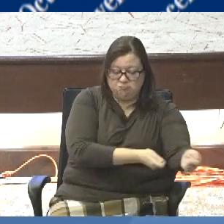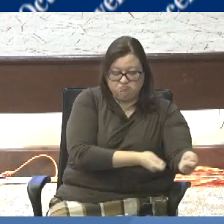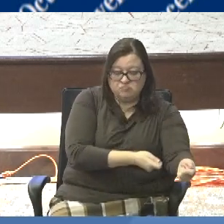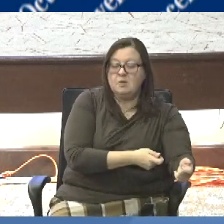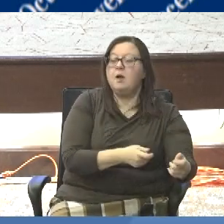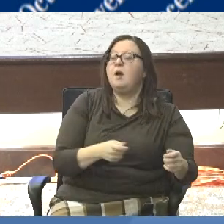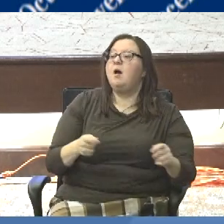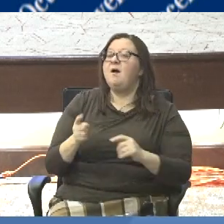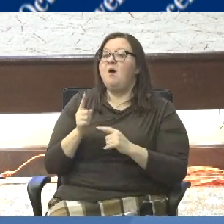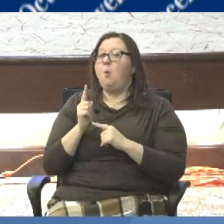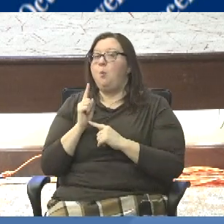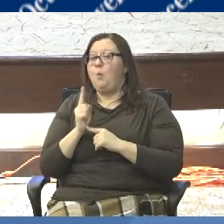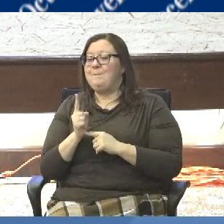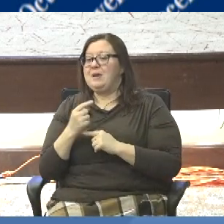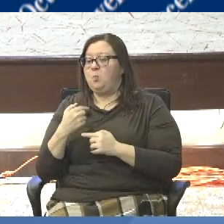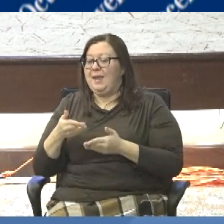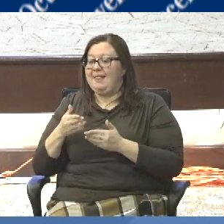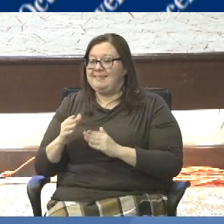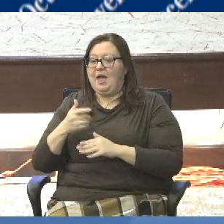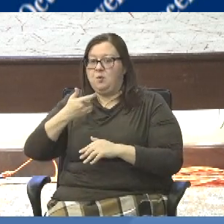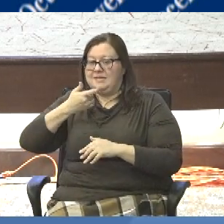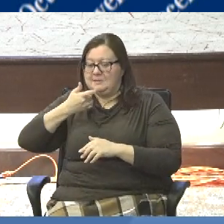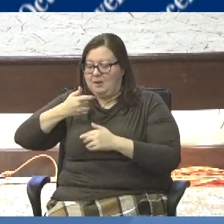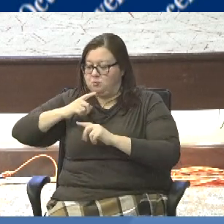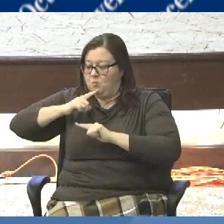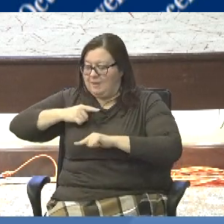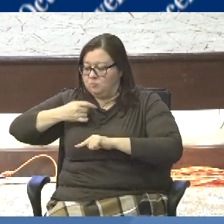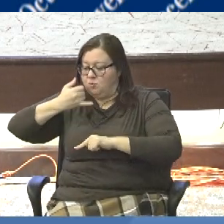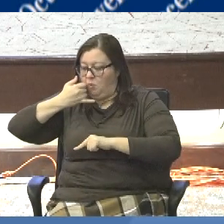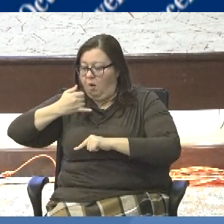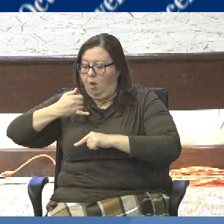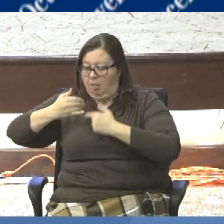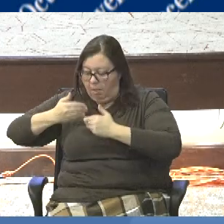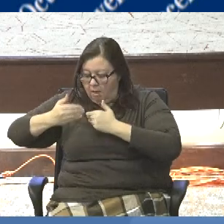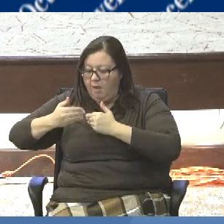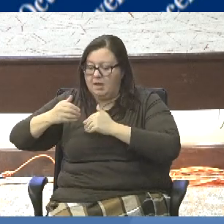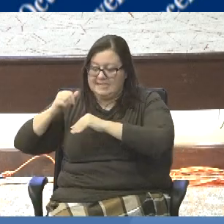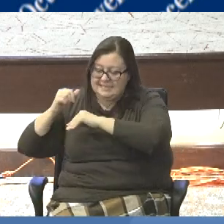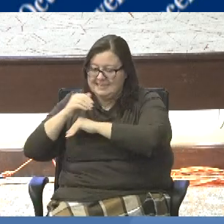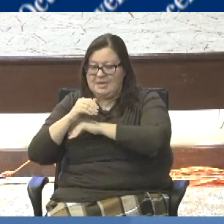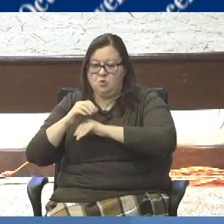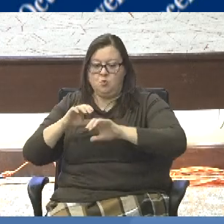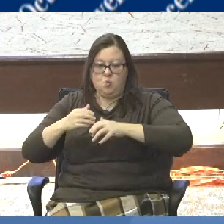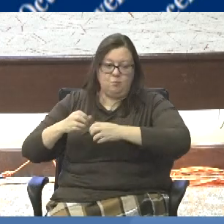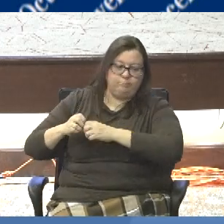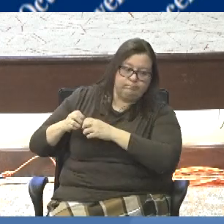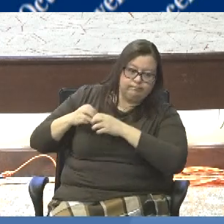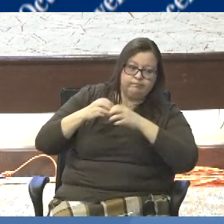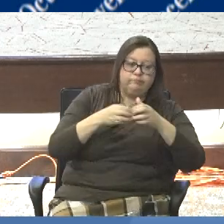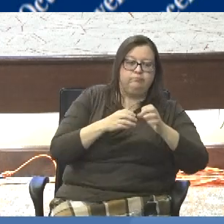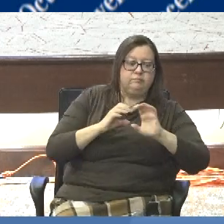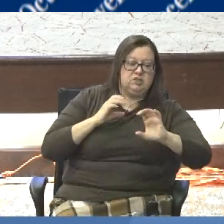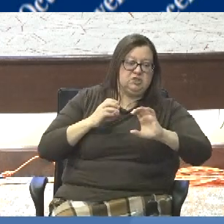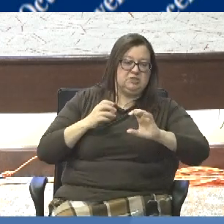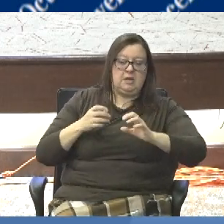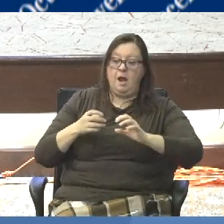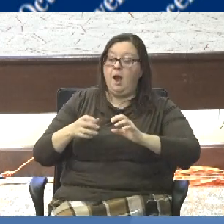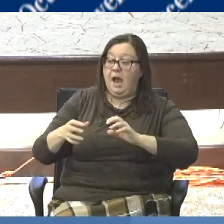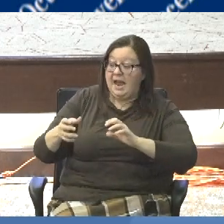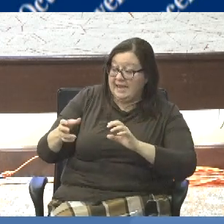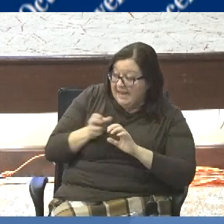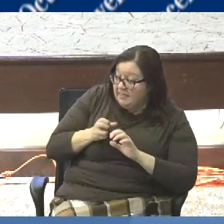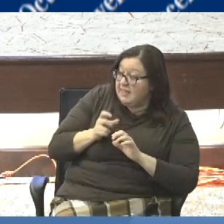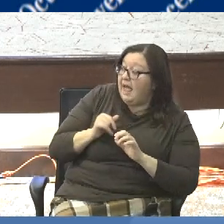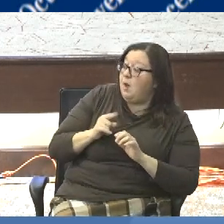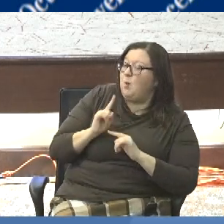first minute we allot to our dispatch center to receive the call, process the call, and dispatch a crew. A minute 20 for our crews to receive the call, get out to